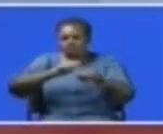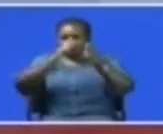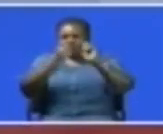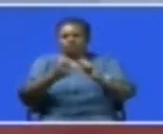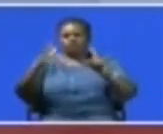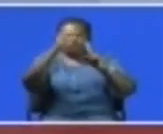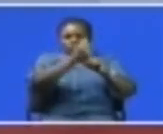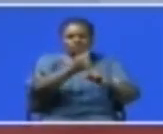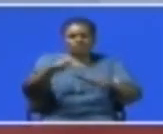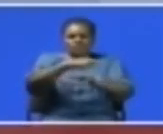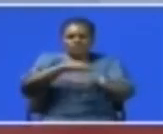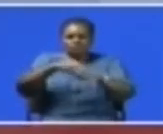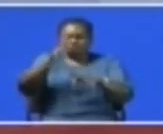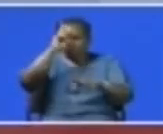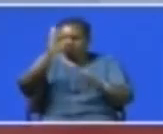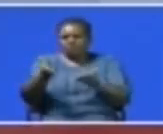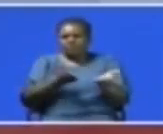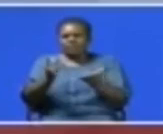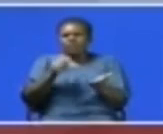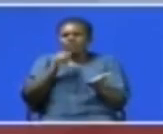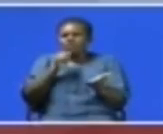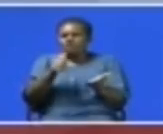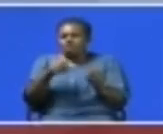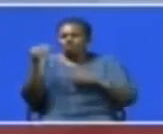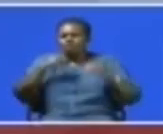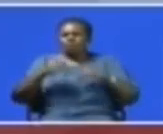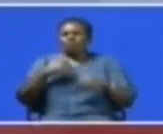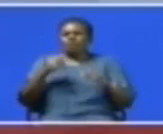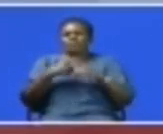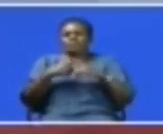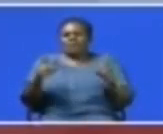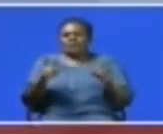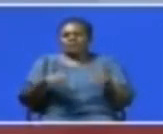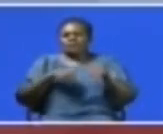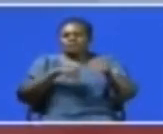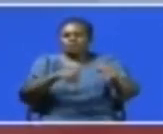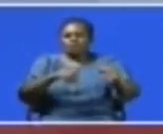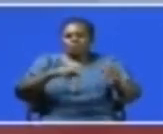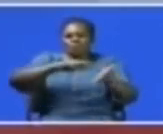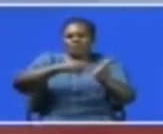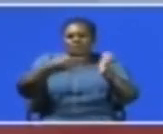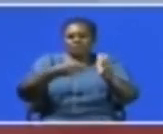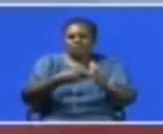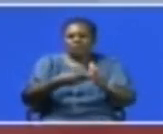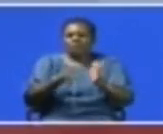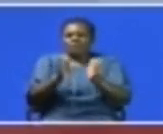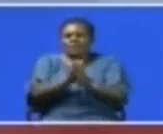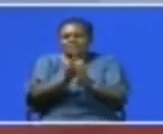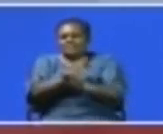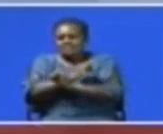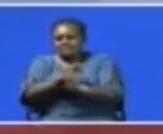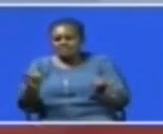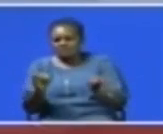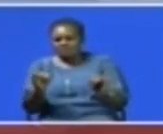realize a national police service that is not prone to corruption, but one guided by principles of accountability and